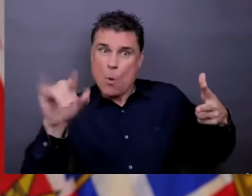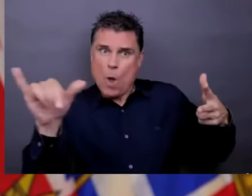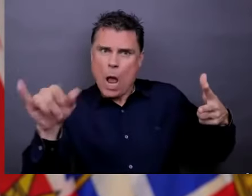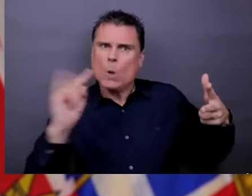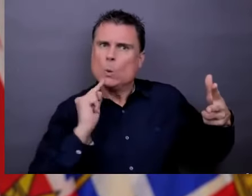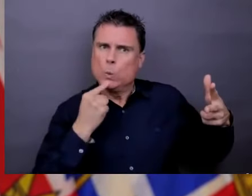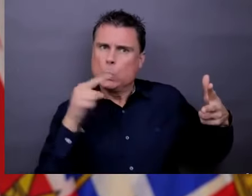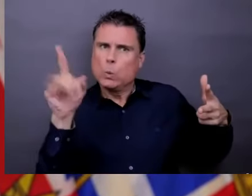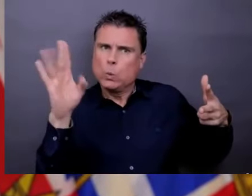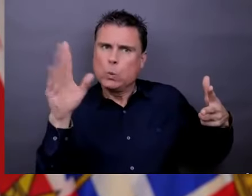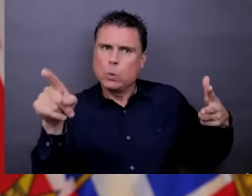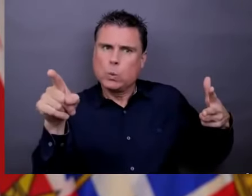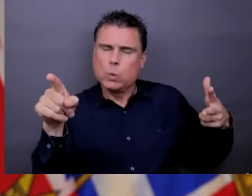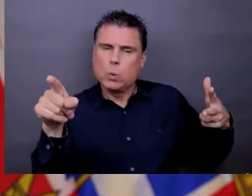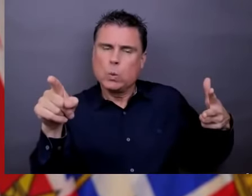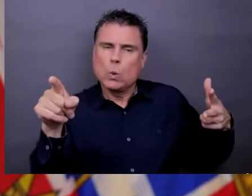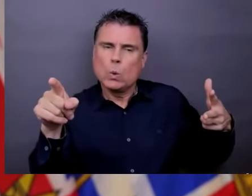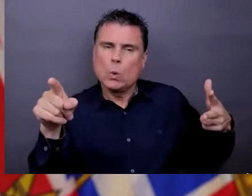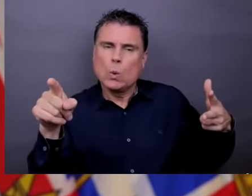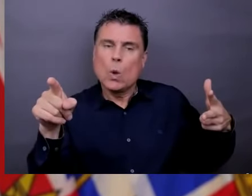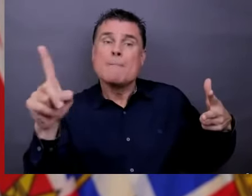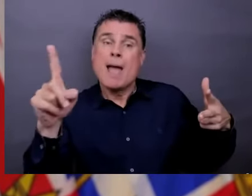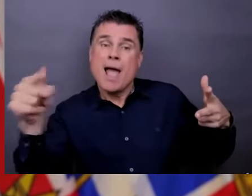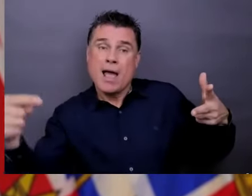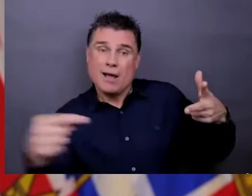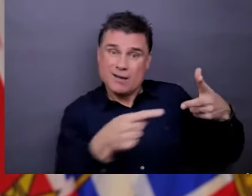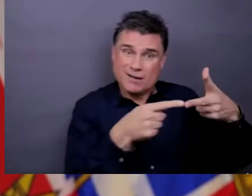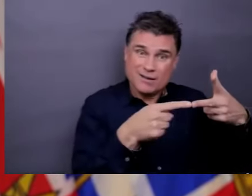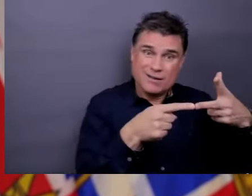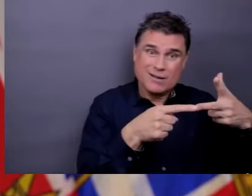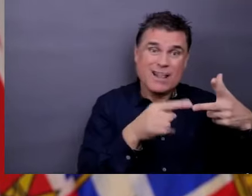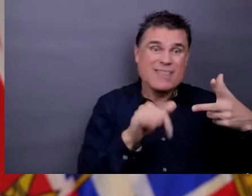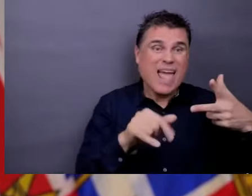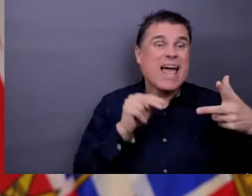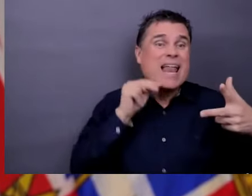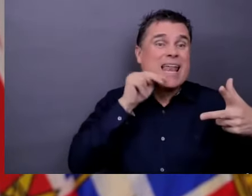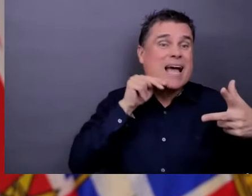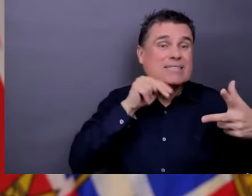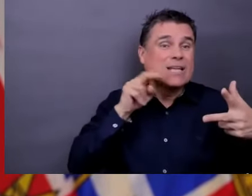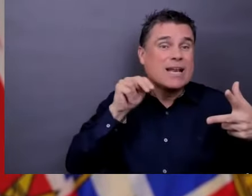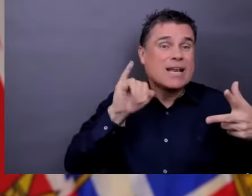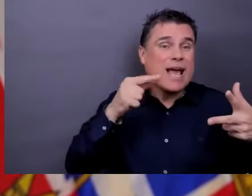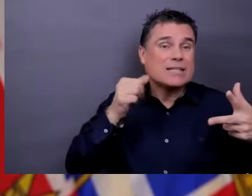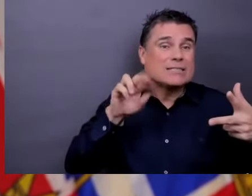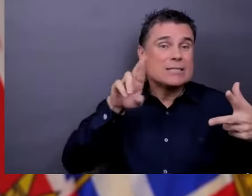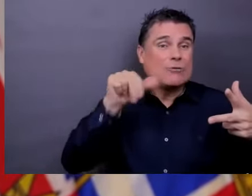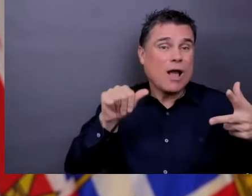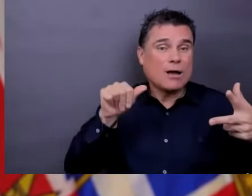we monitor for. That's all the time we have for questions. Thank you. Thank you.